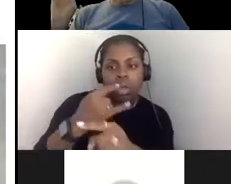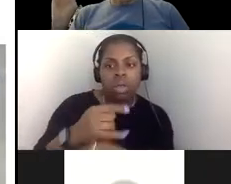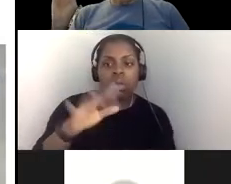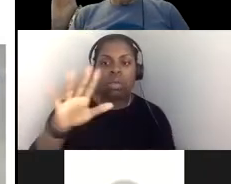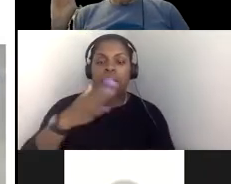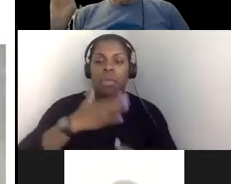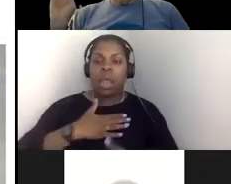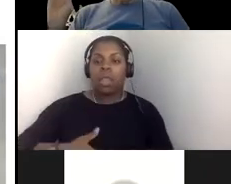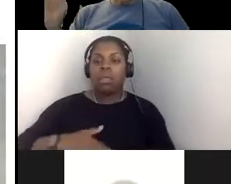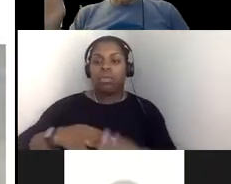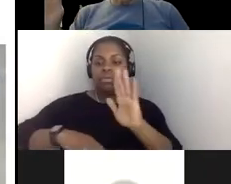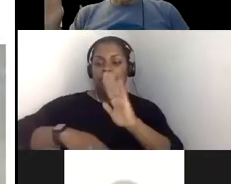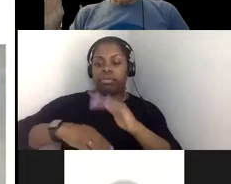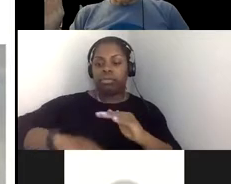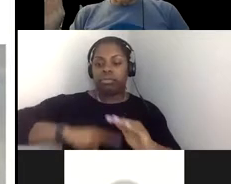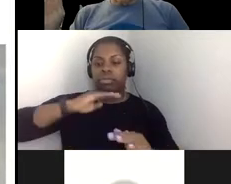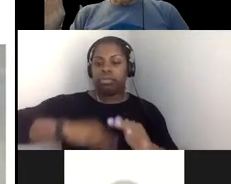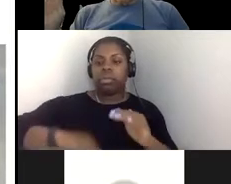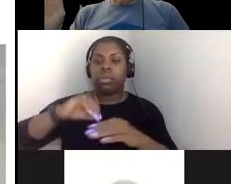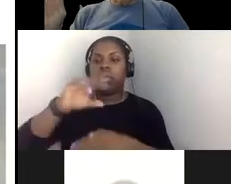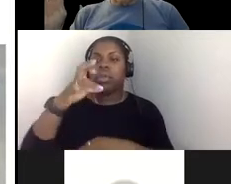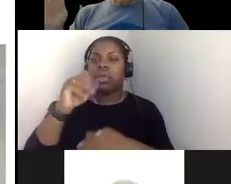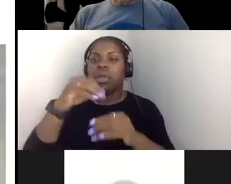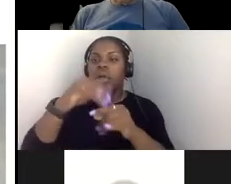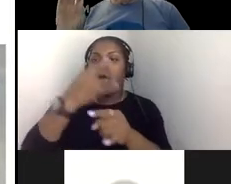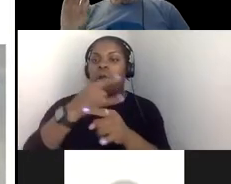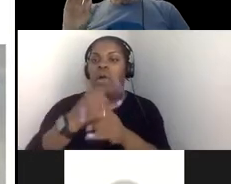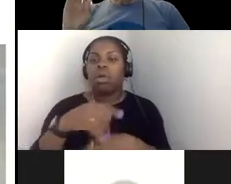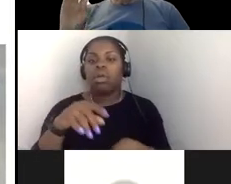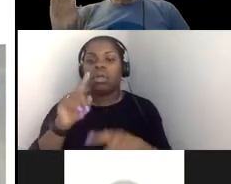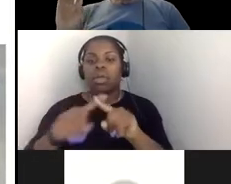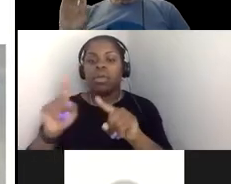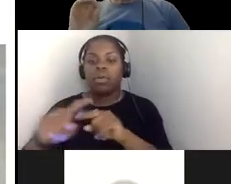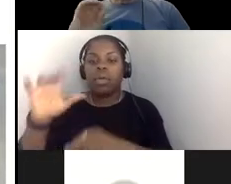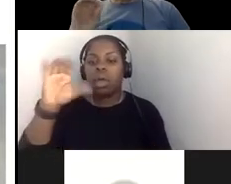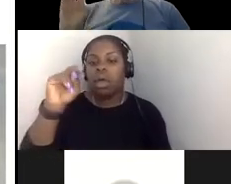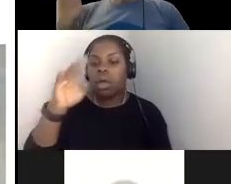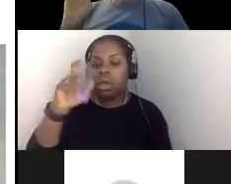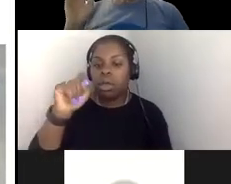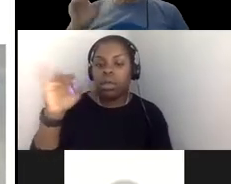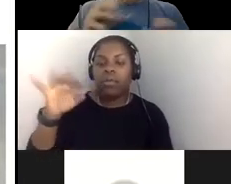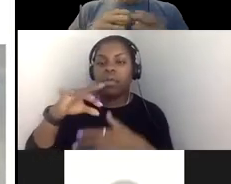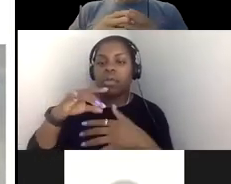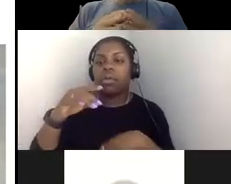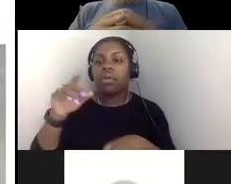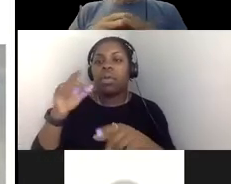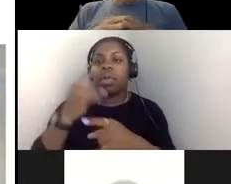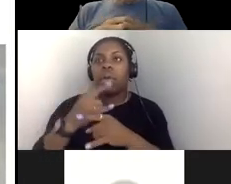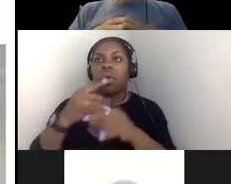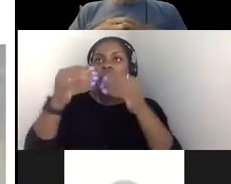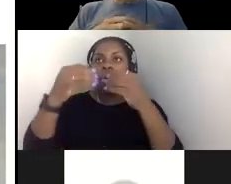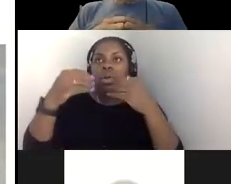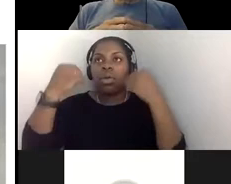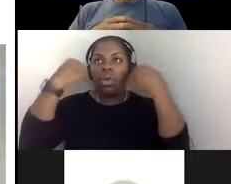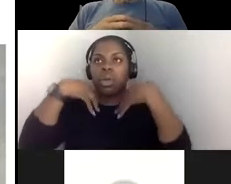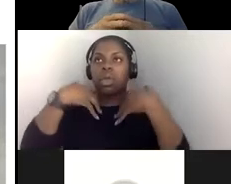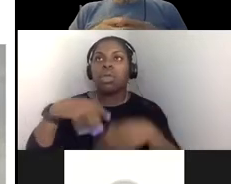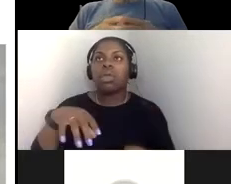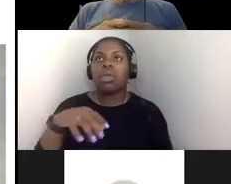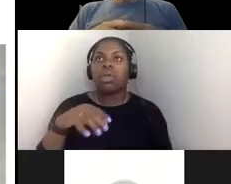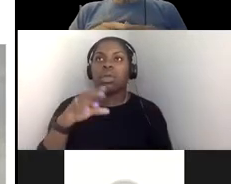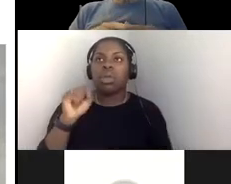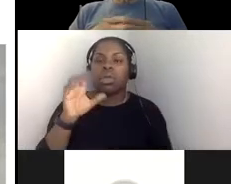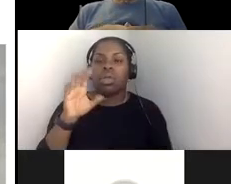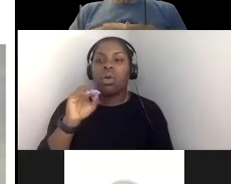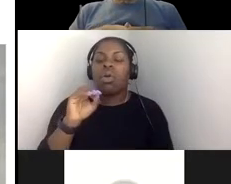your perspiration. So how many people are on electronic monitors? The